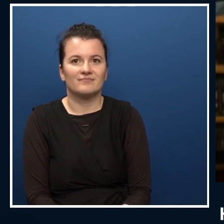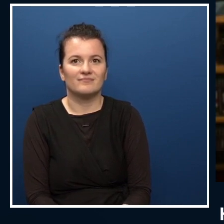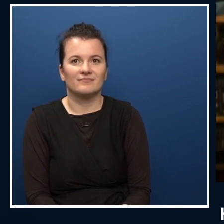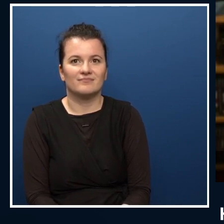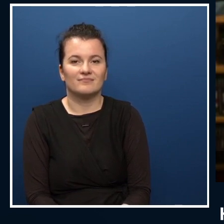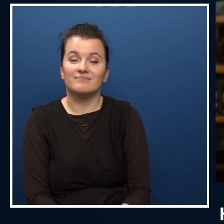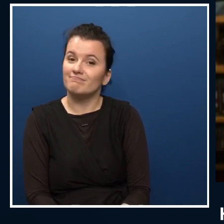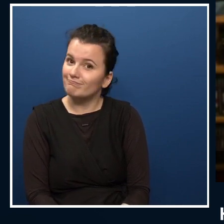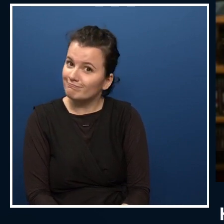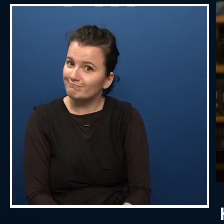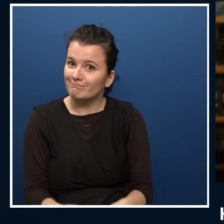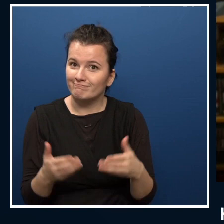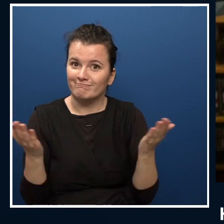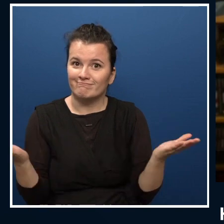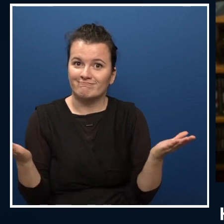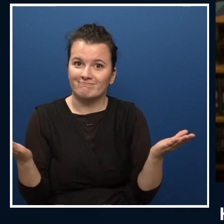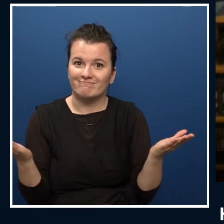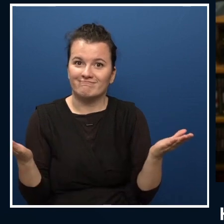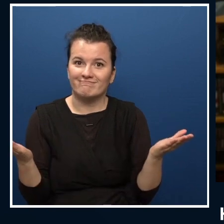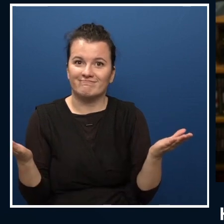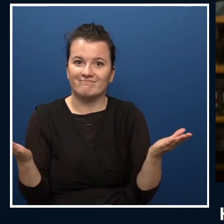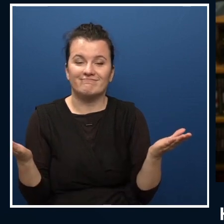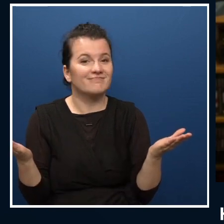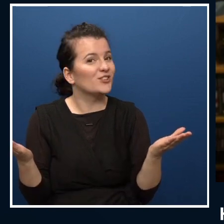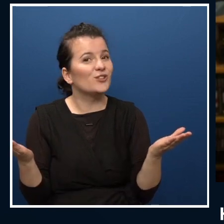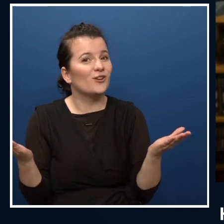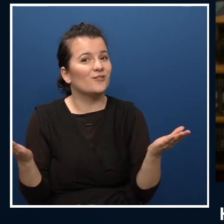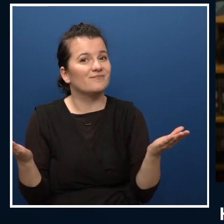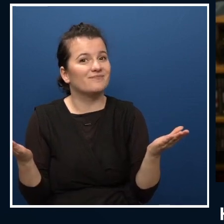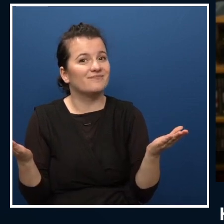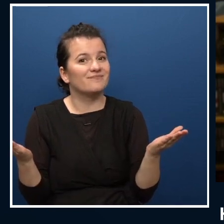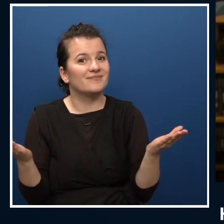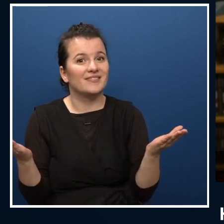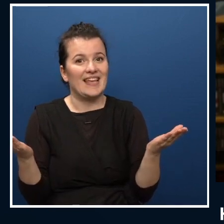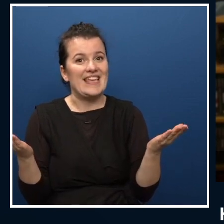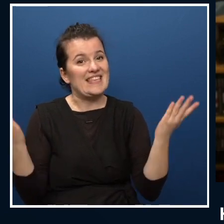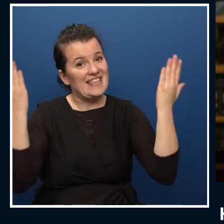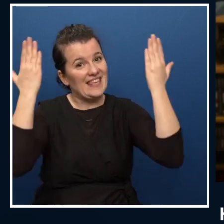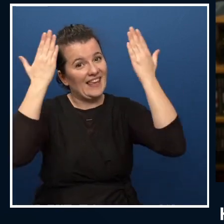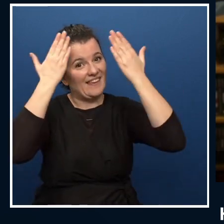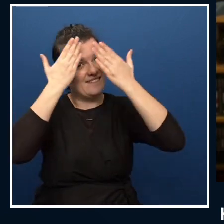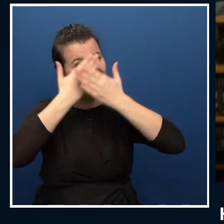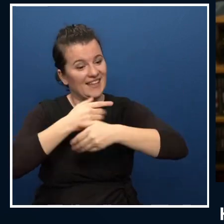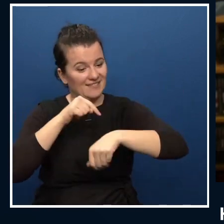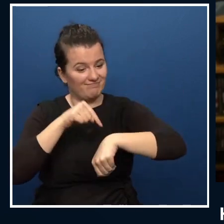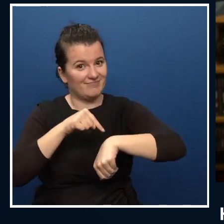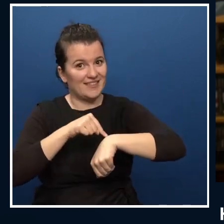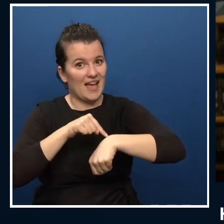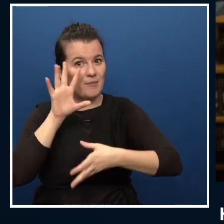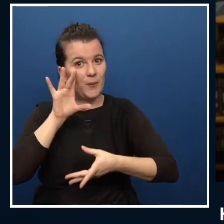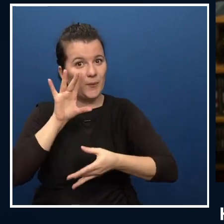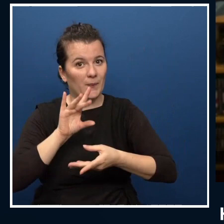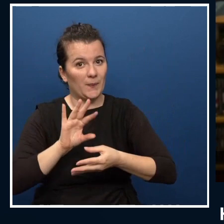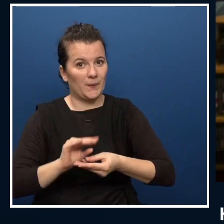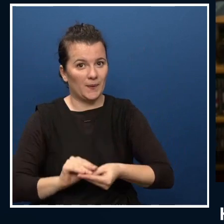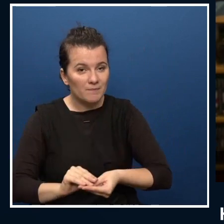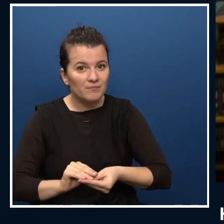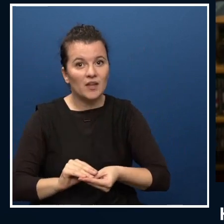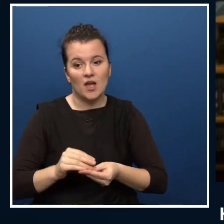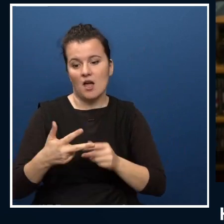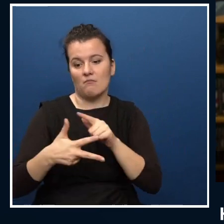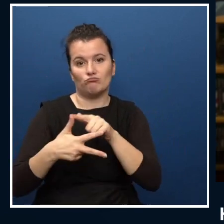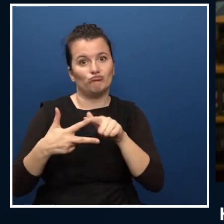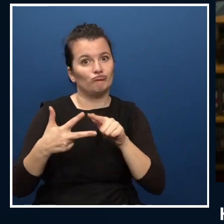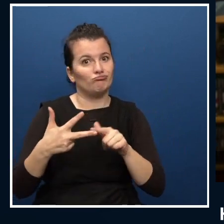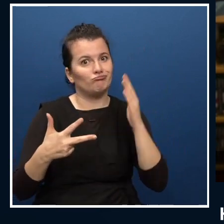So we're at the end of the evening. We had 3 great talks. So